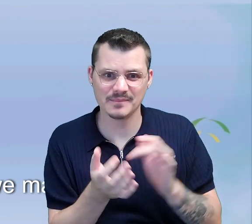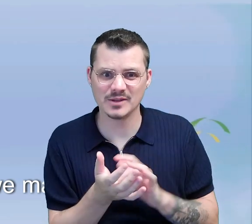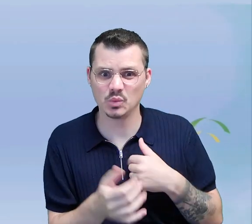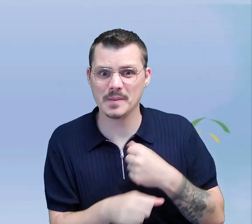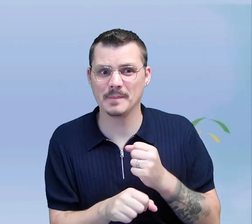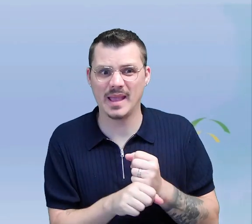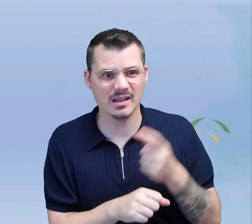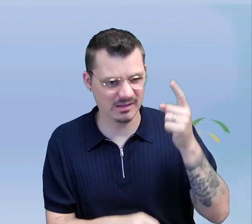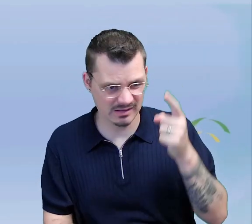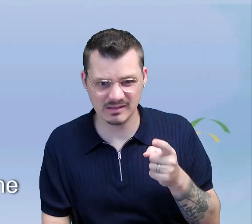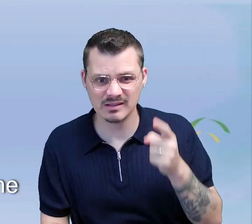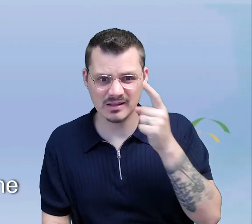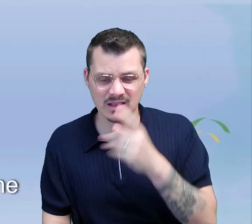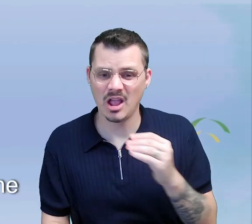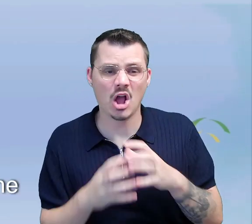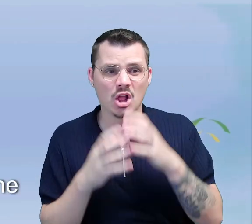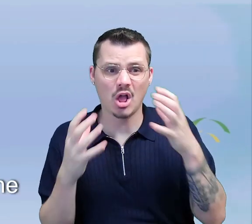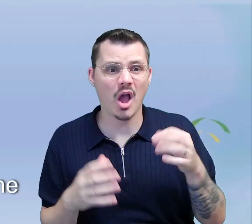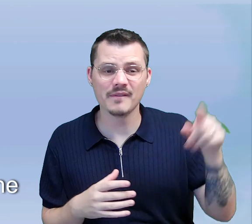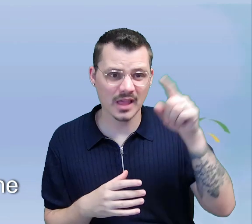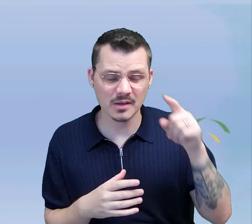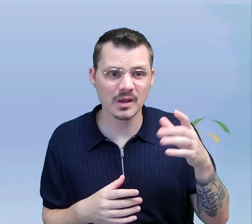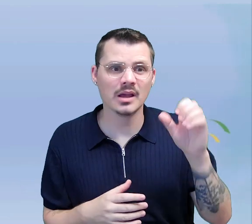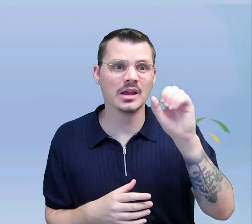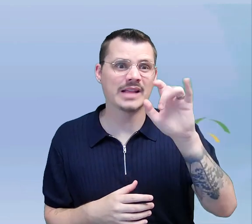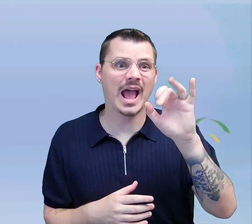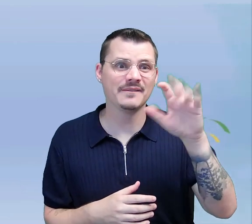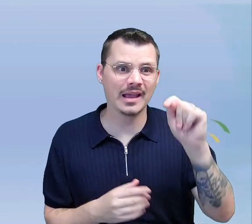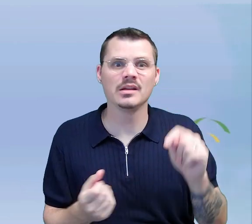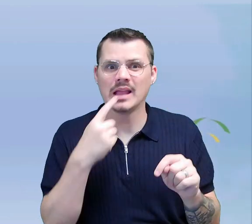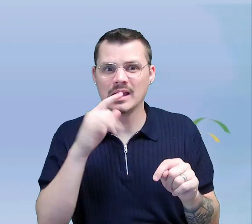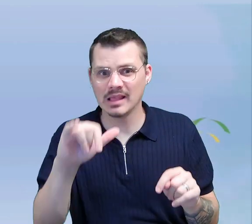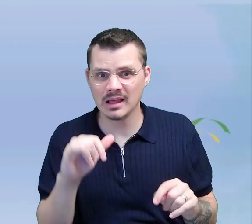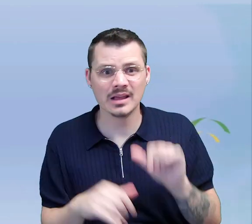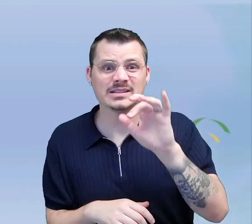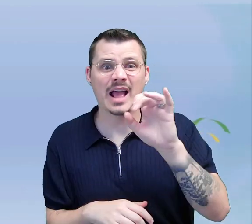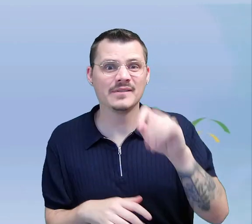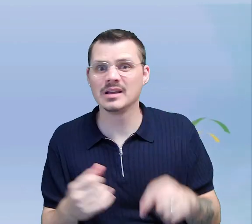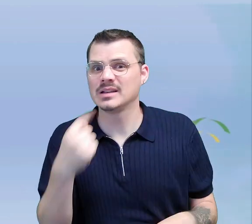we make. And a lot of them are just fighting the side effects of other ones.